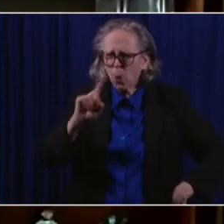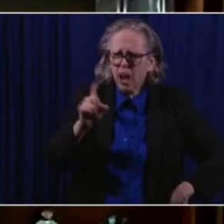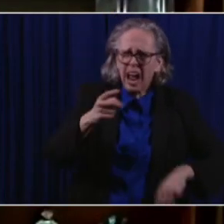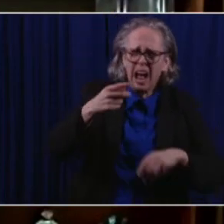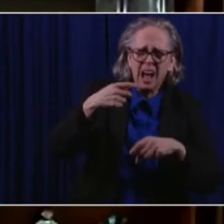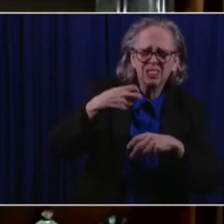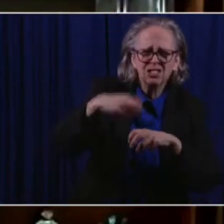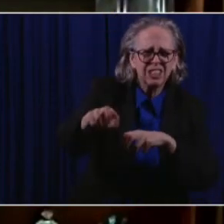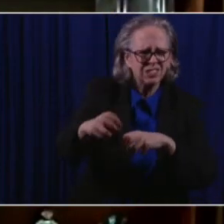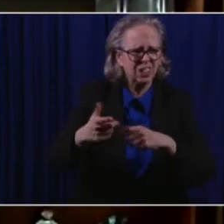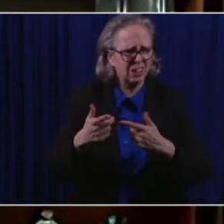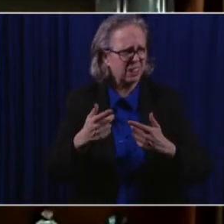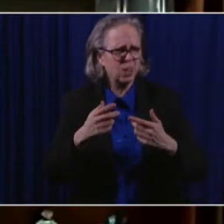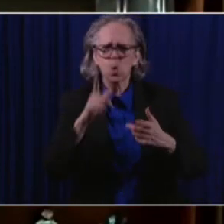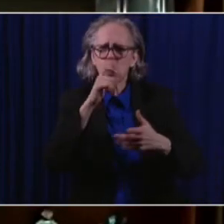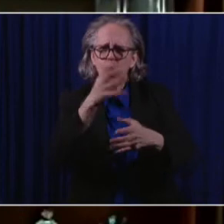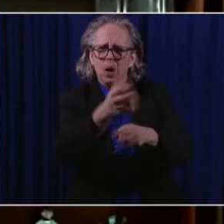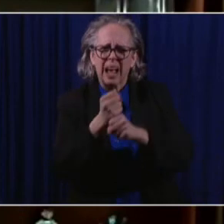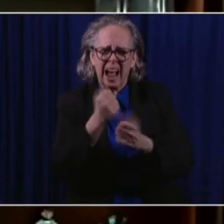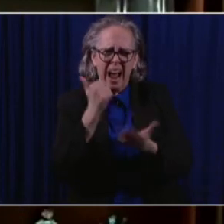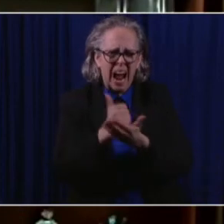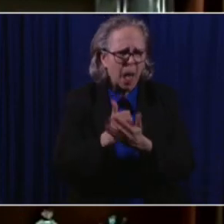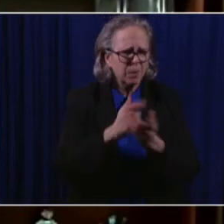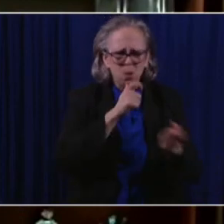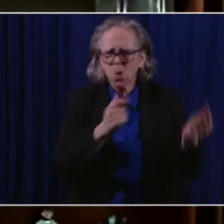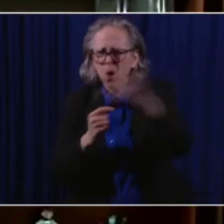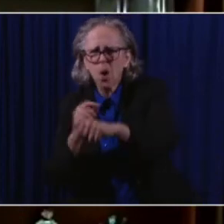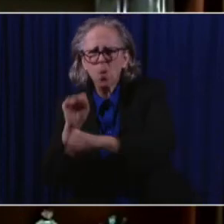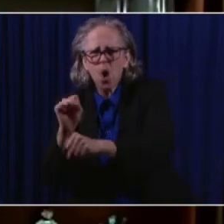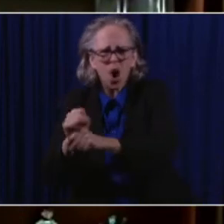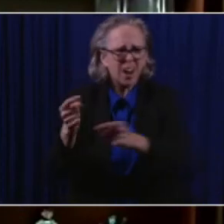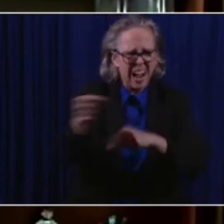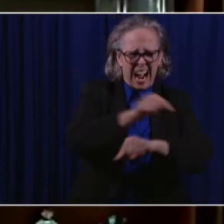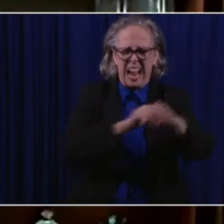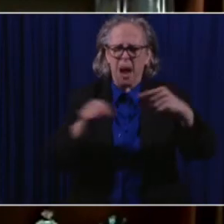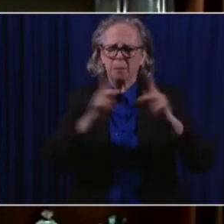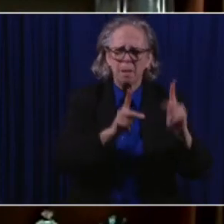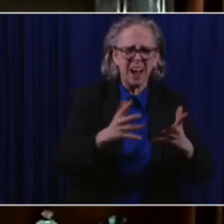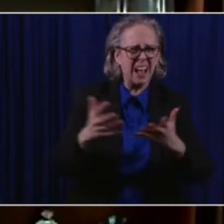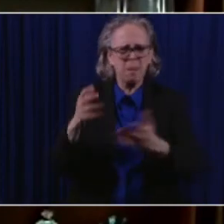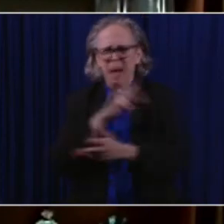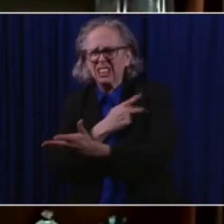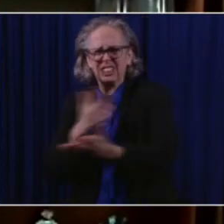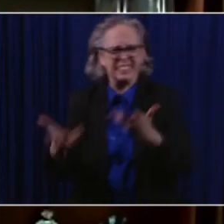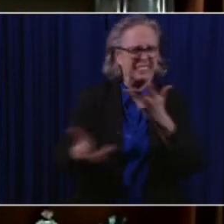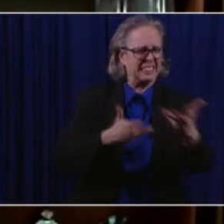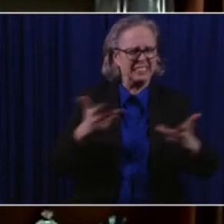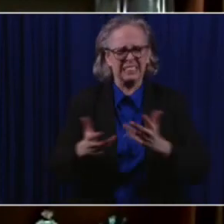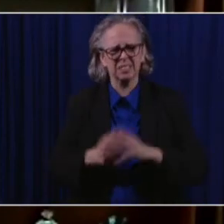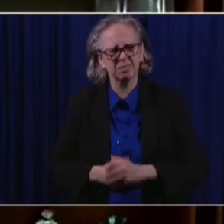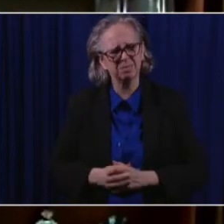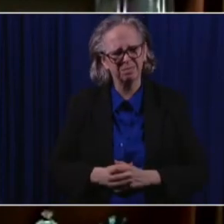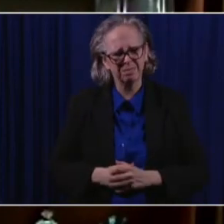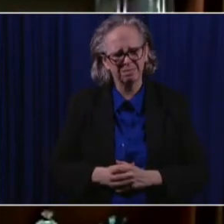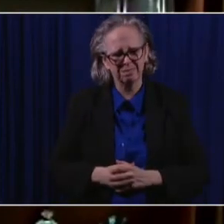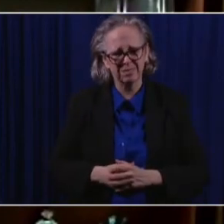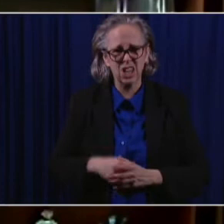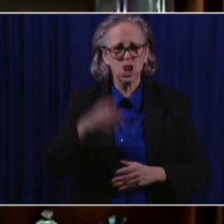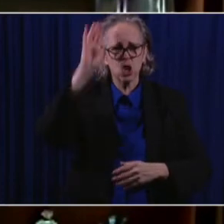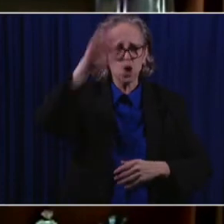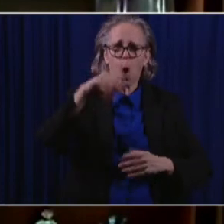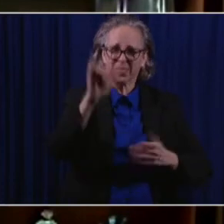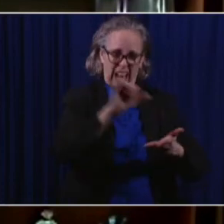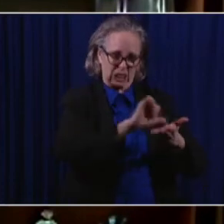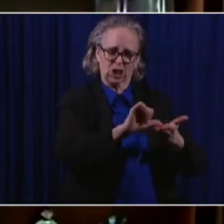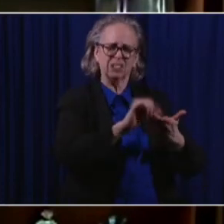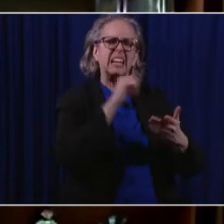hospitals maintain those patients in their current facilities. We're limiting the number of non-emergent surgeries that might require a hospital